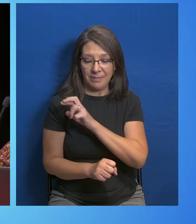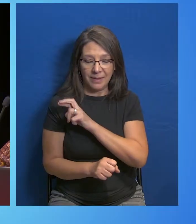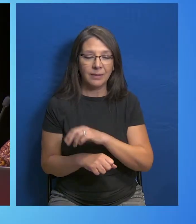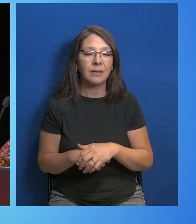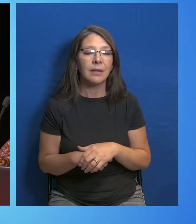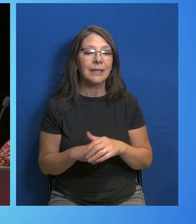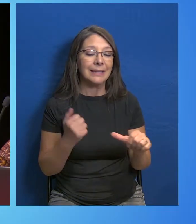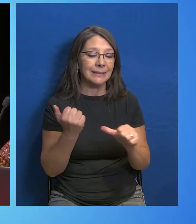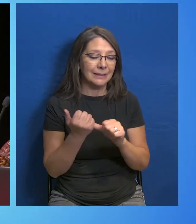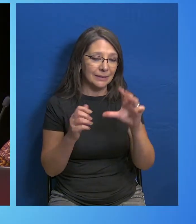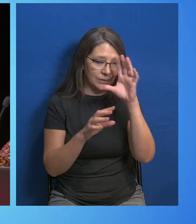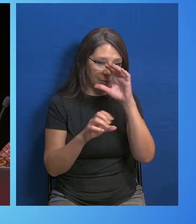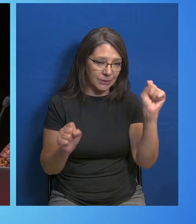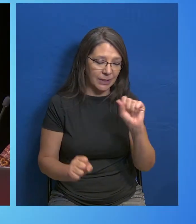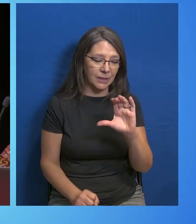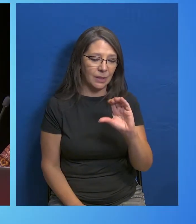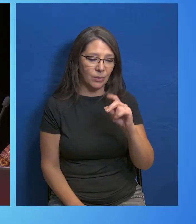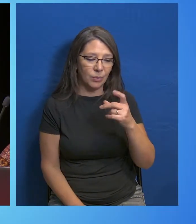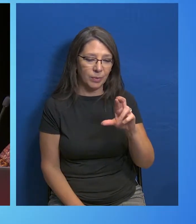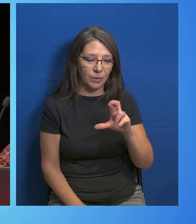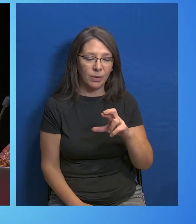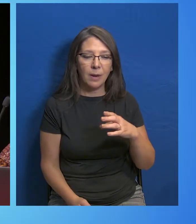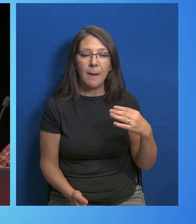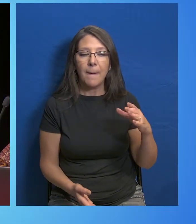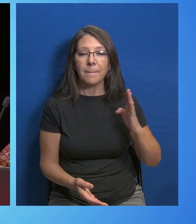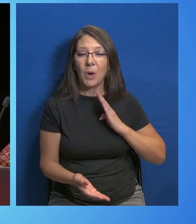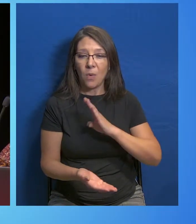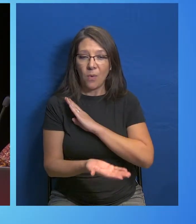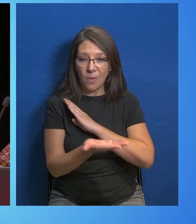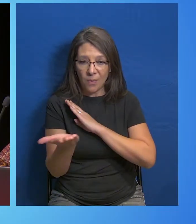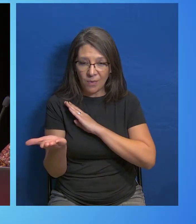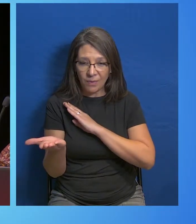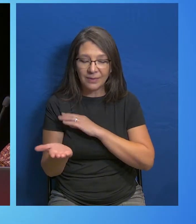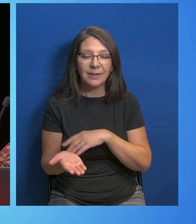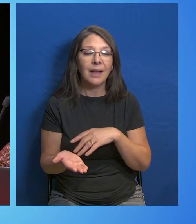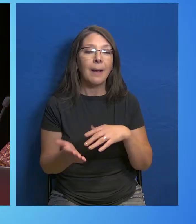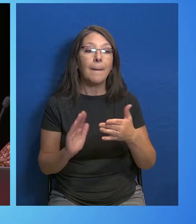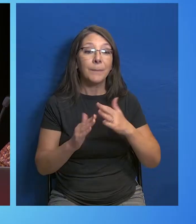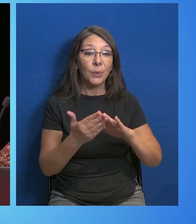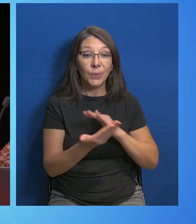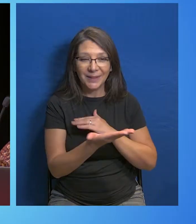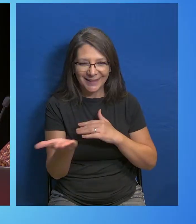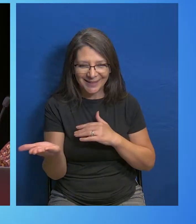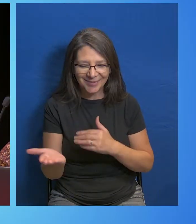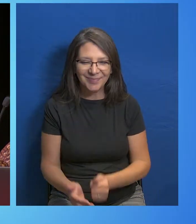Cooper, members of the board, and members of the community.